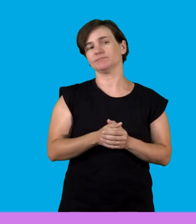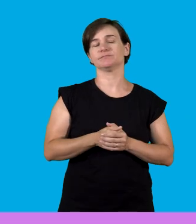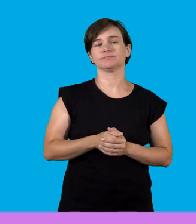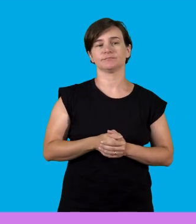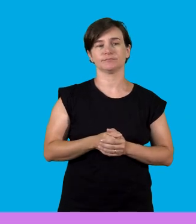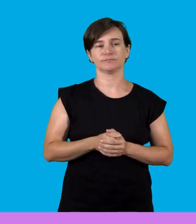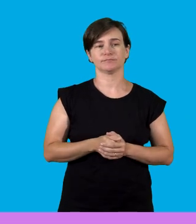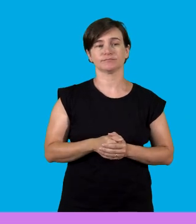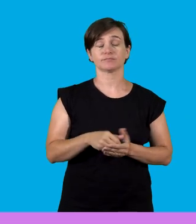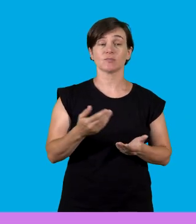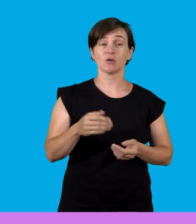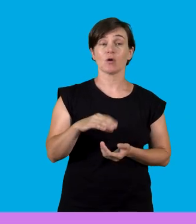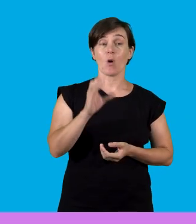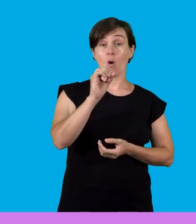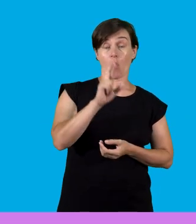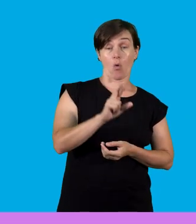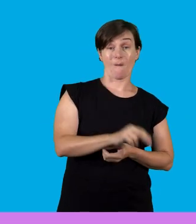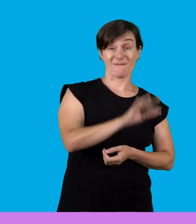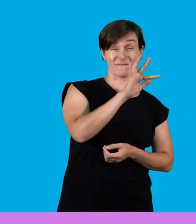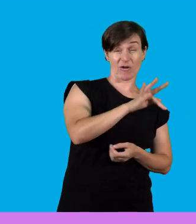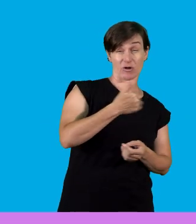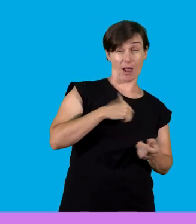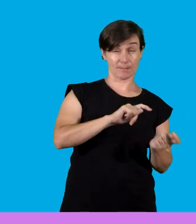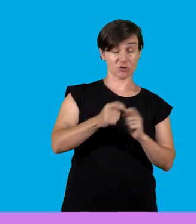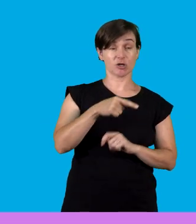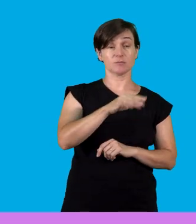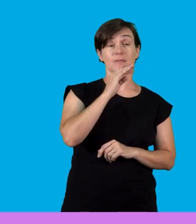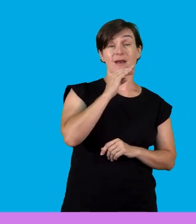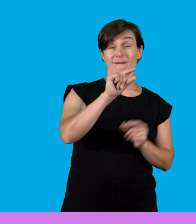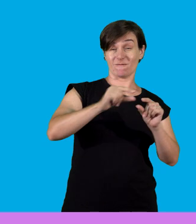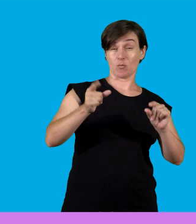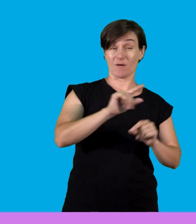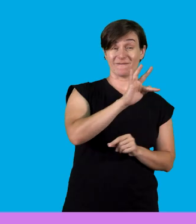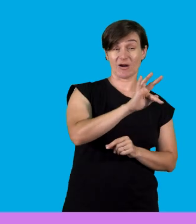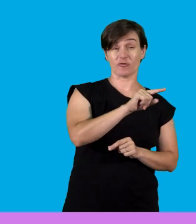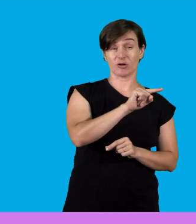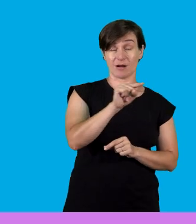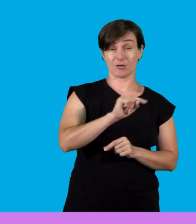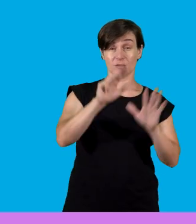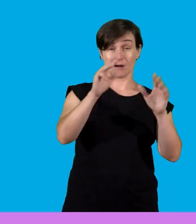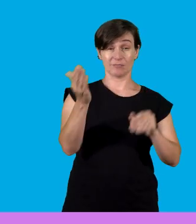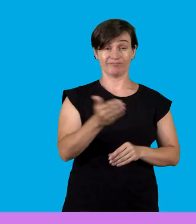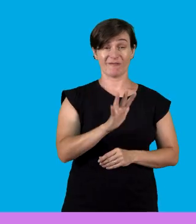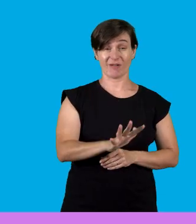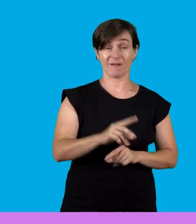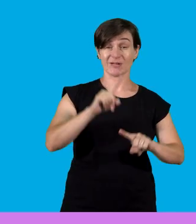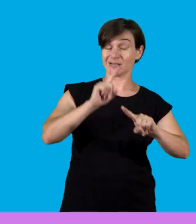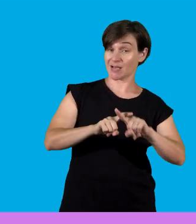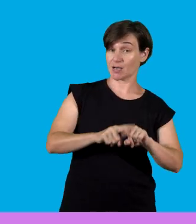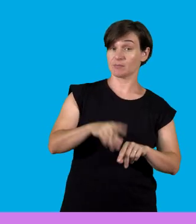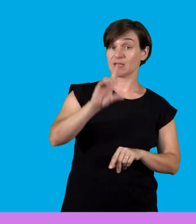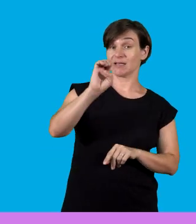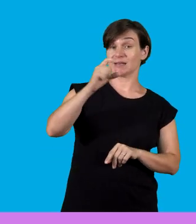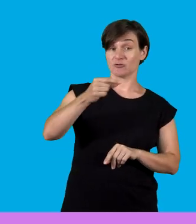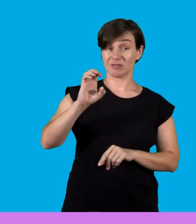for the degrees Fahrenheit, 9/5 multiplied by the degrees Celsius